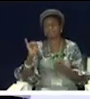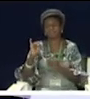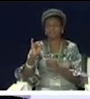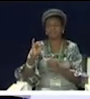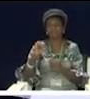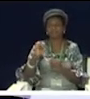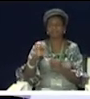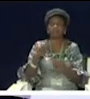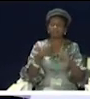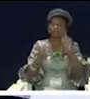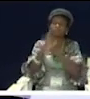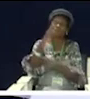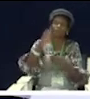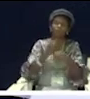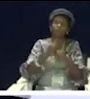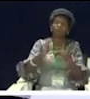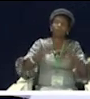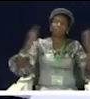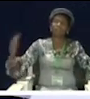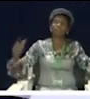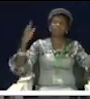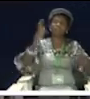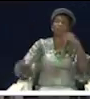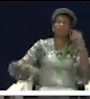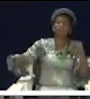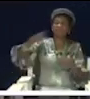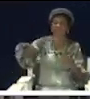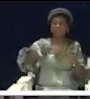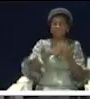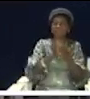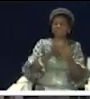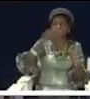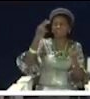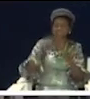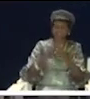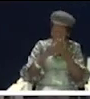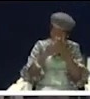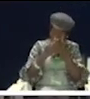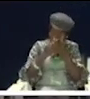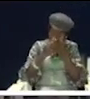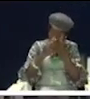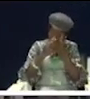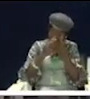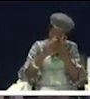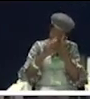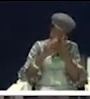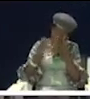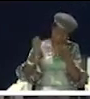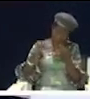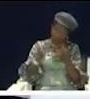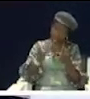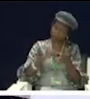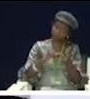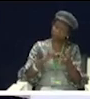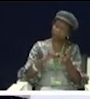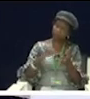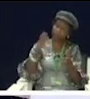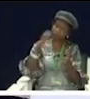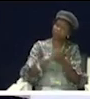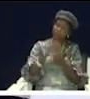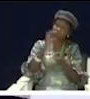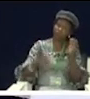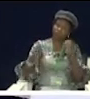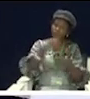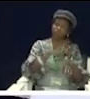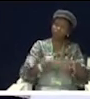But God will make you greater than I. So he says, if you are on this love side